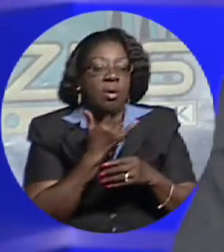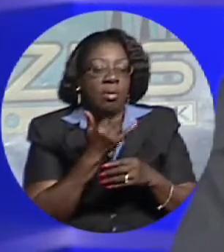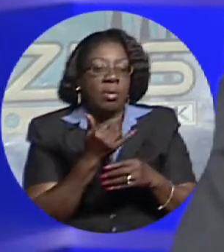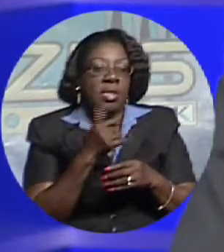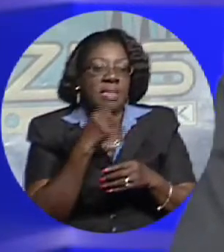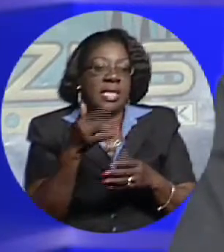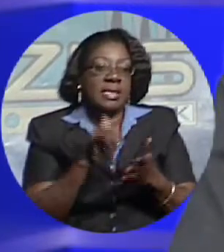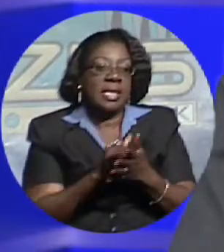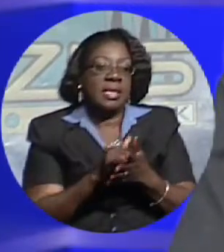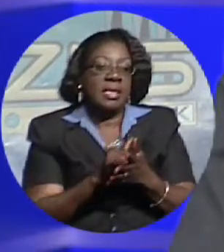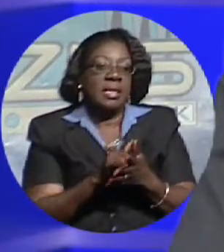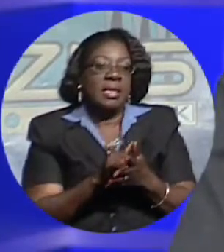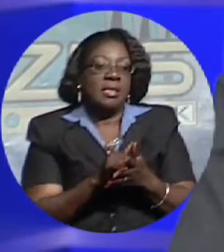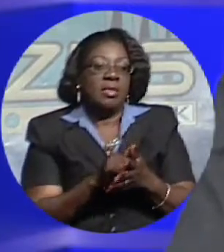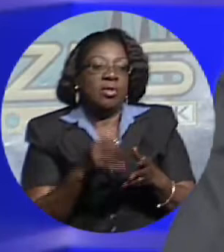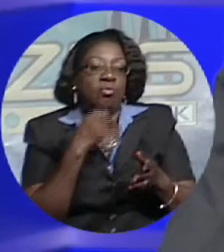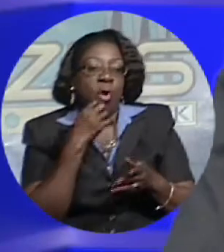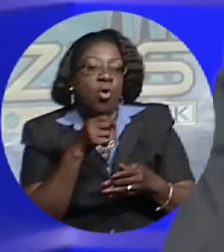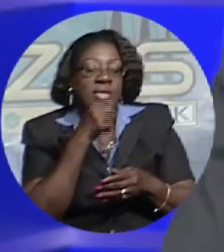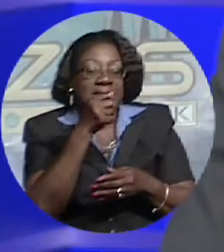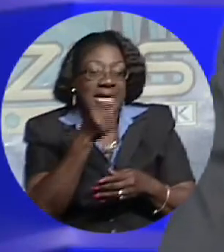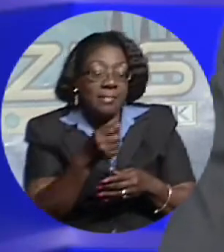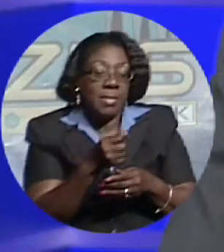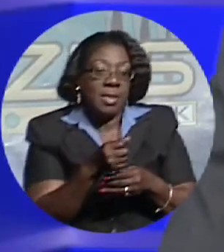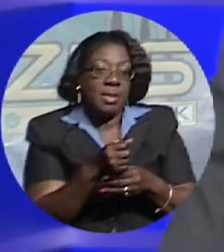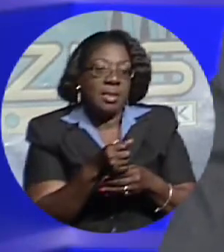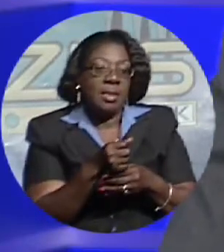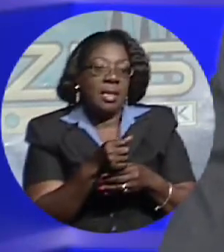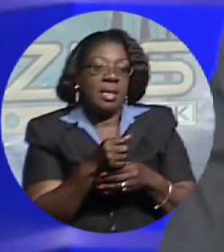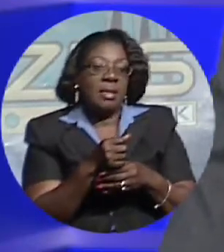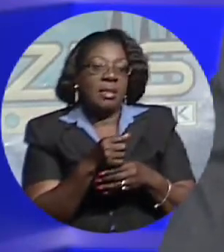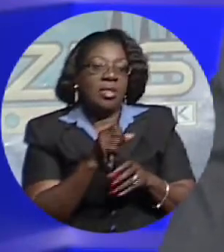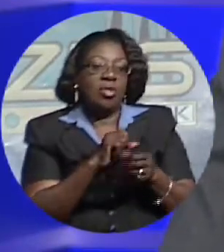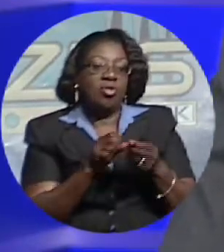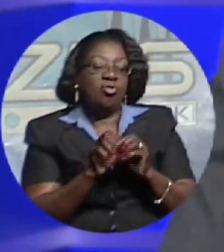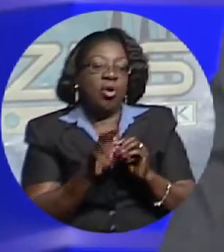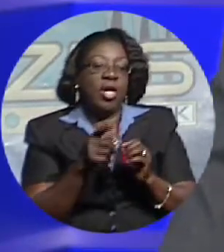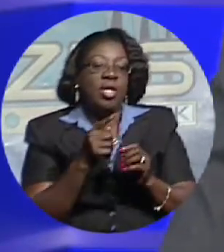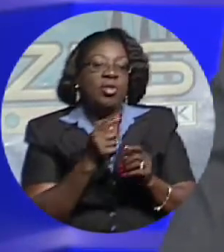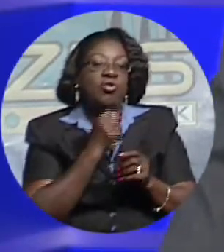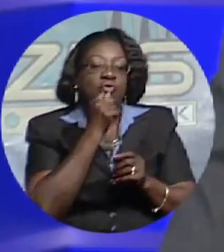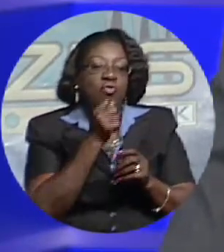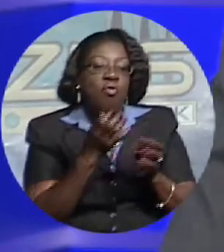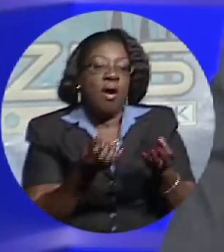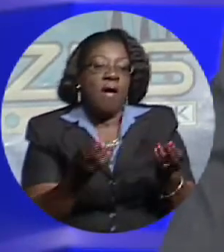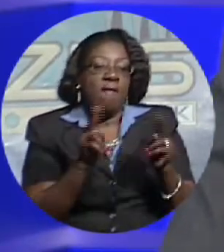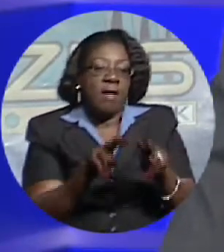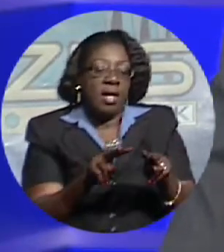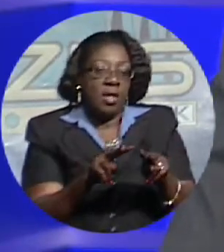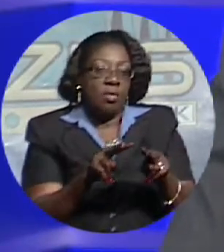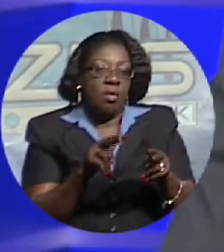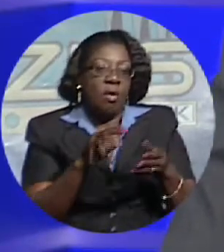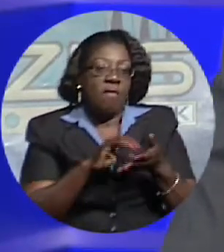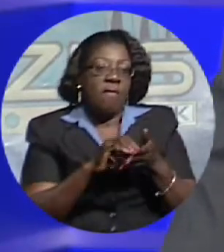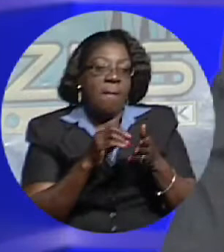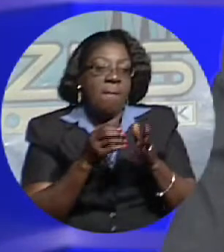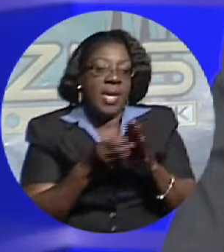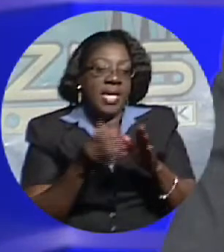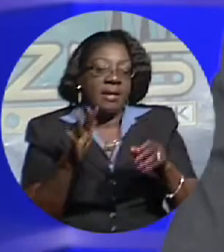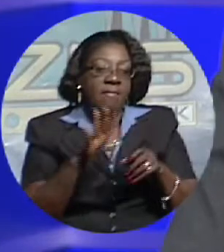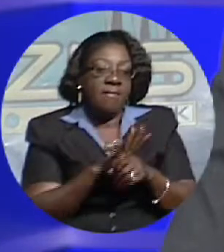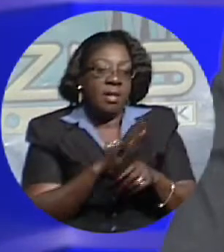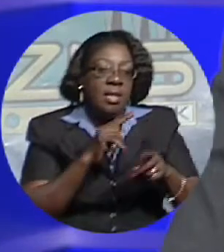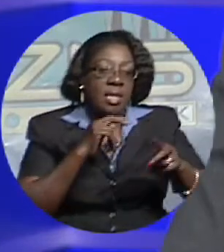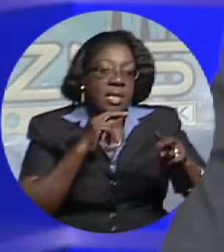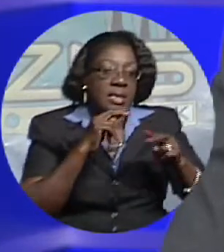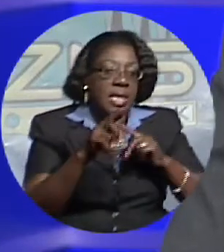such irresponsible and contentious statements underscore the true value of the importance of meaningful and cordial dialogue between the government and the